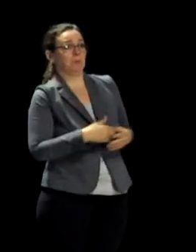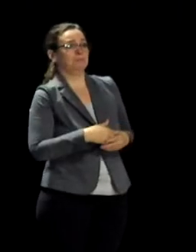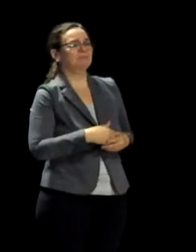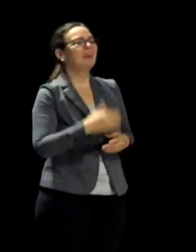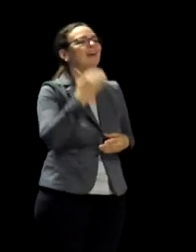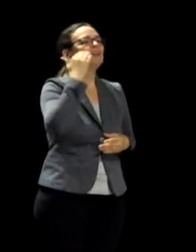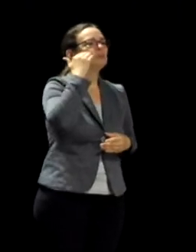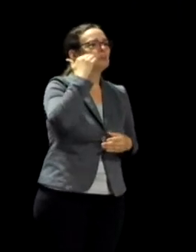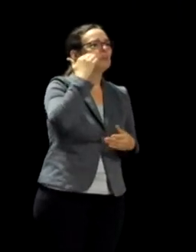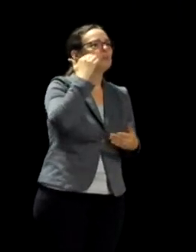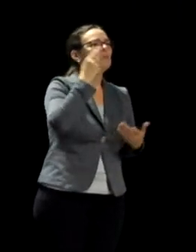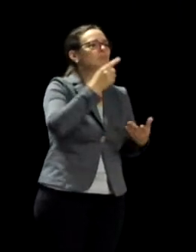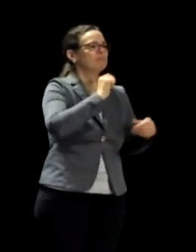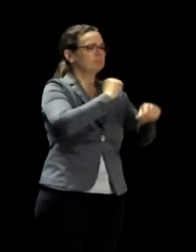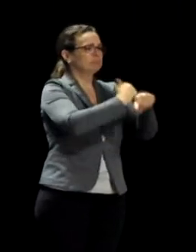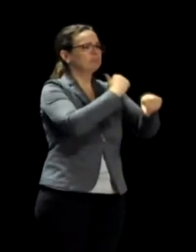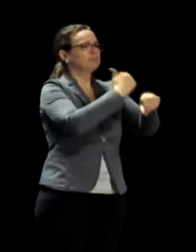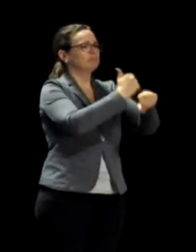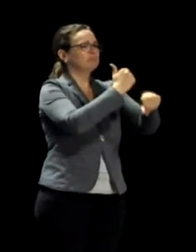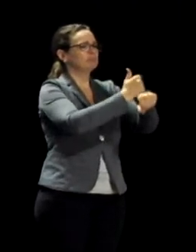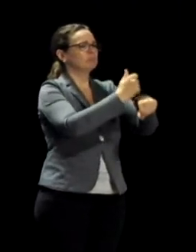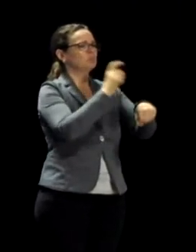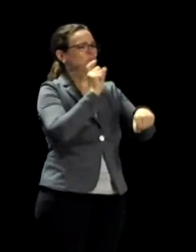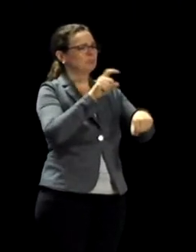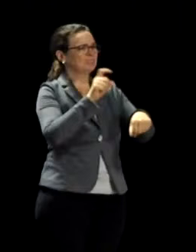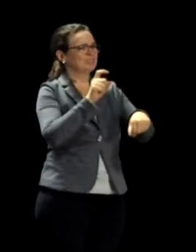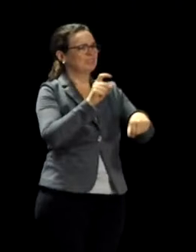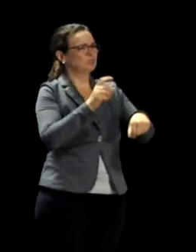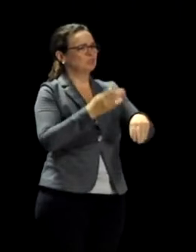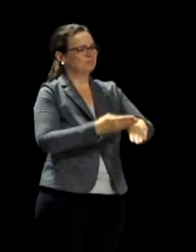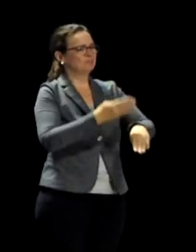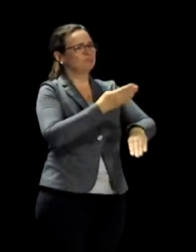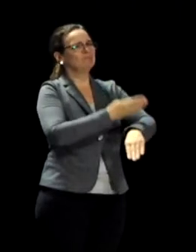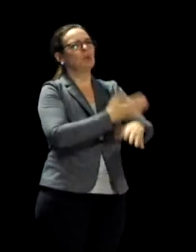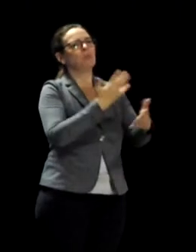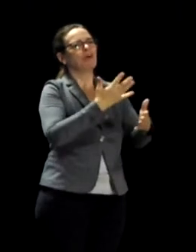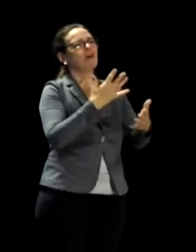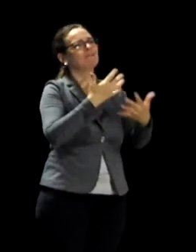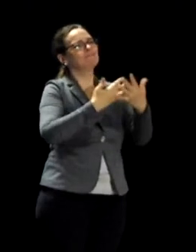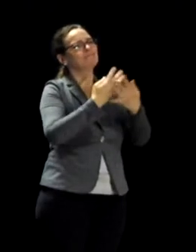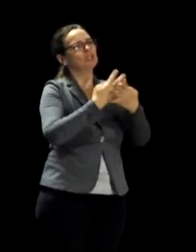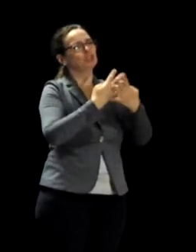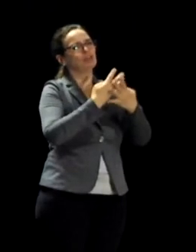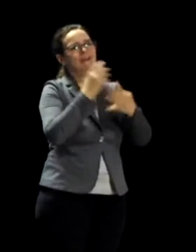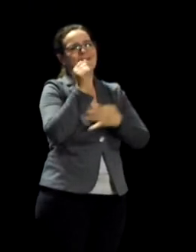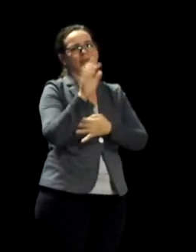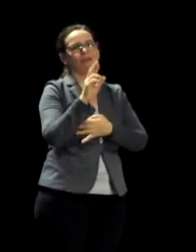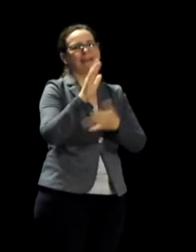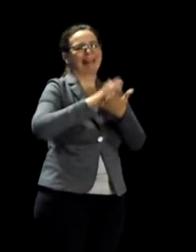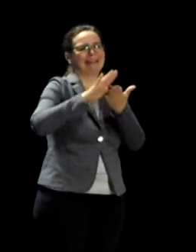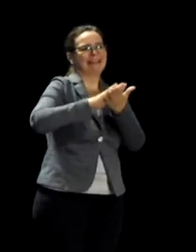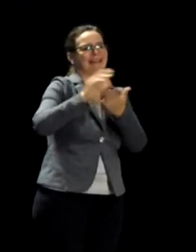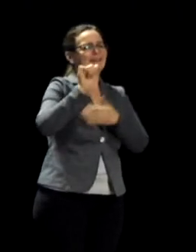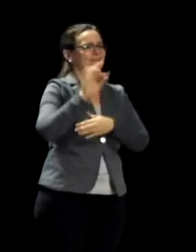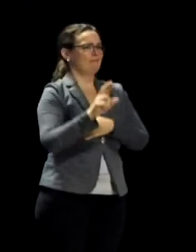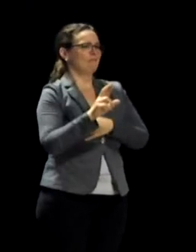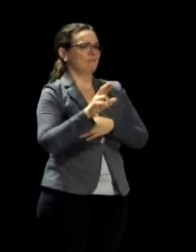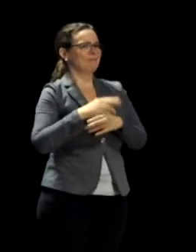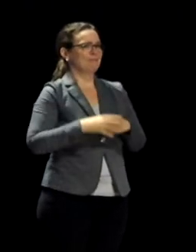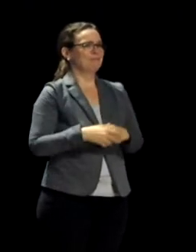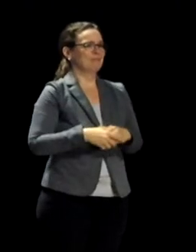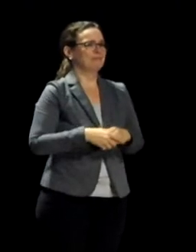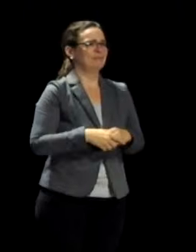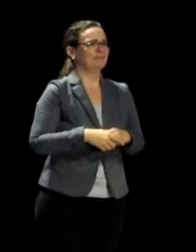make improvements and are planning on making more improvements to their portfolio in New York. And do you know the grace period you mentioned yesterday? I